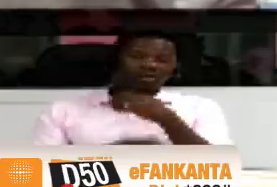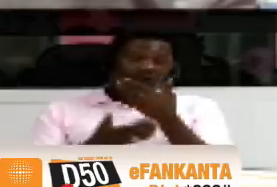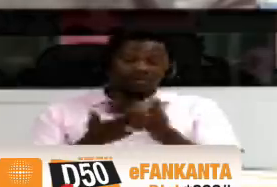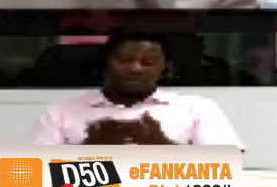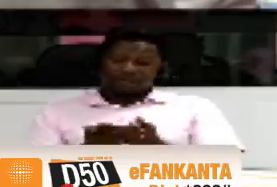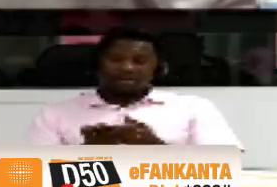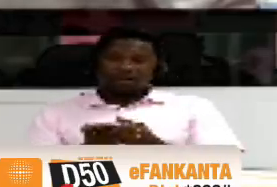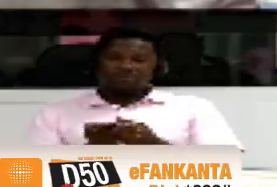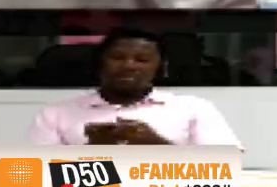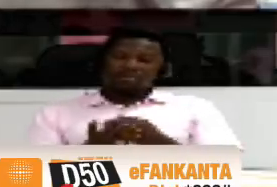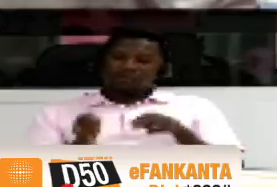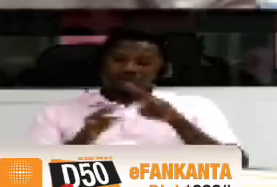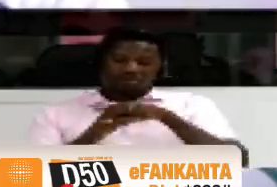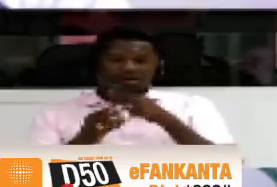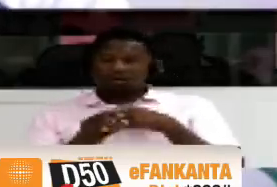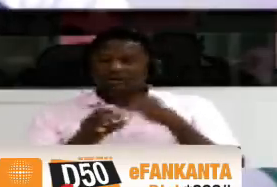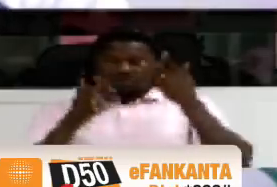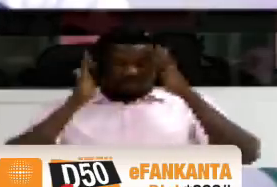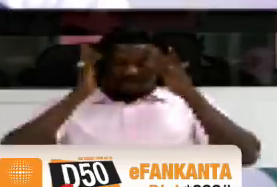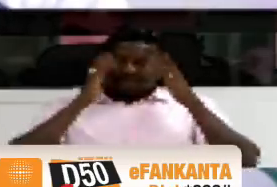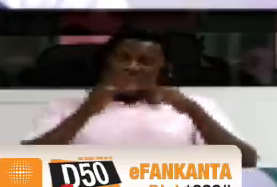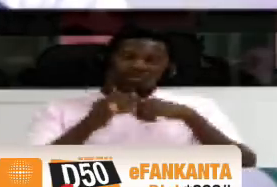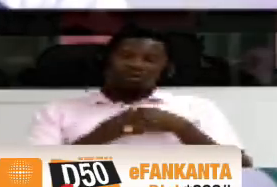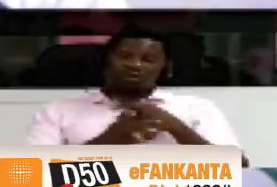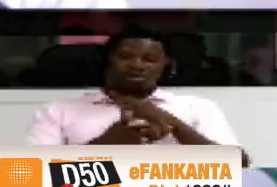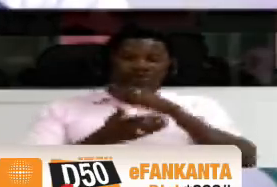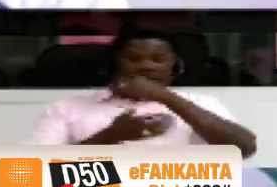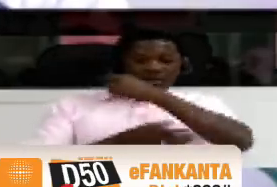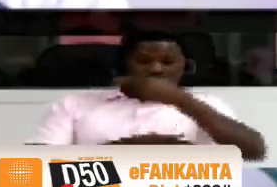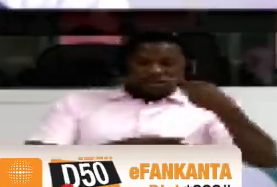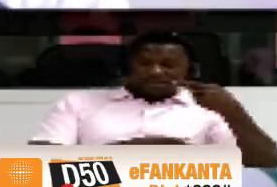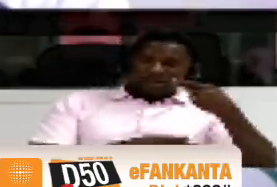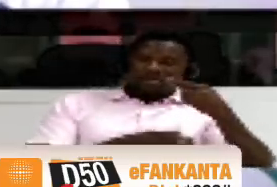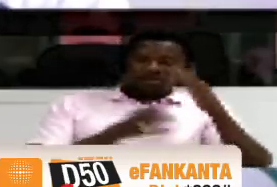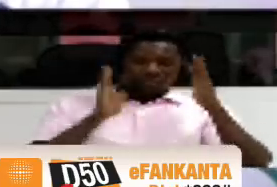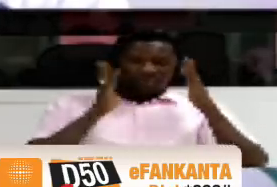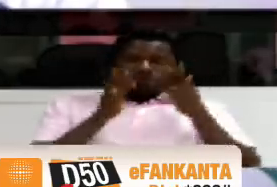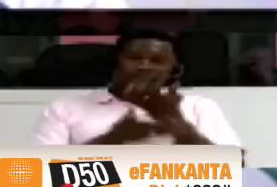be a problematic or negative effect.